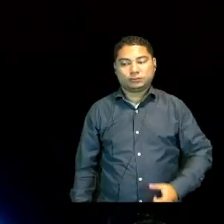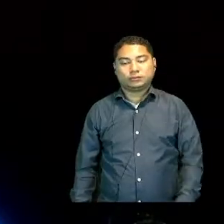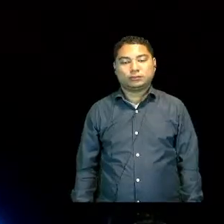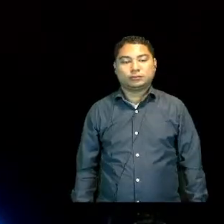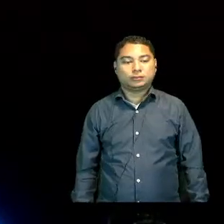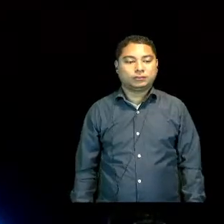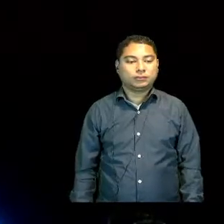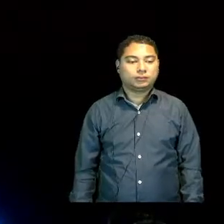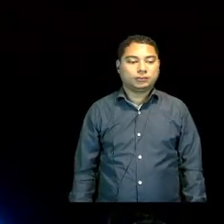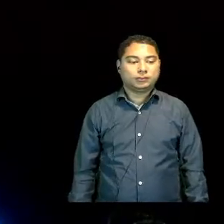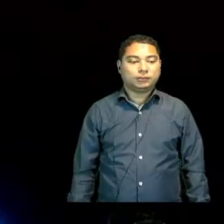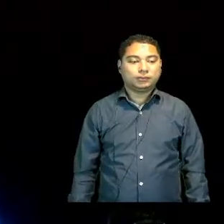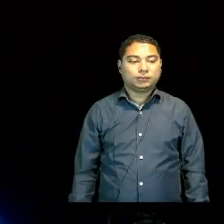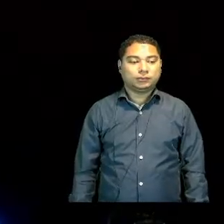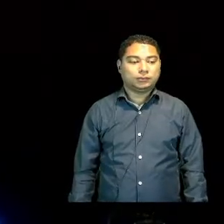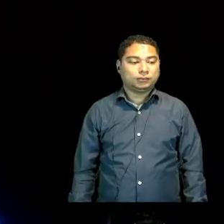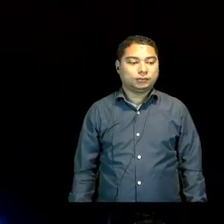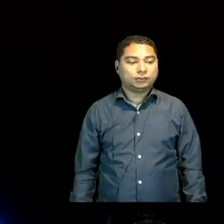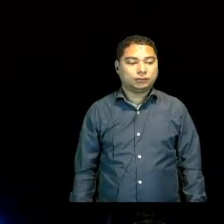So,